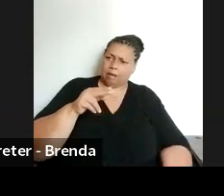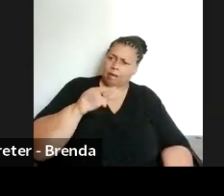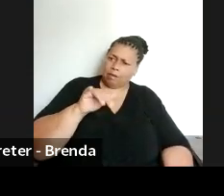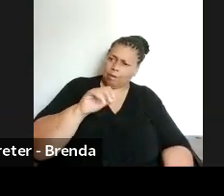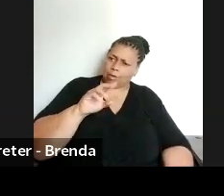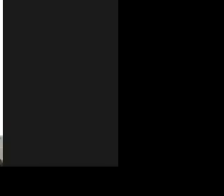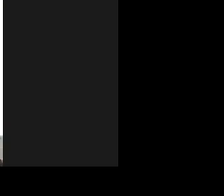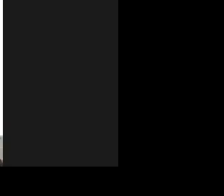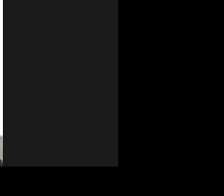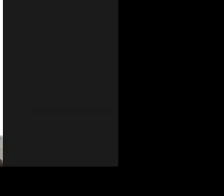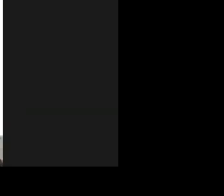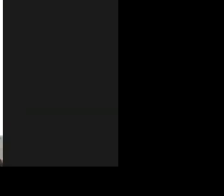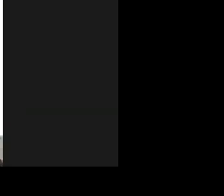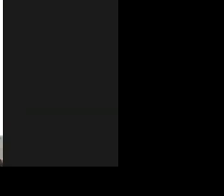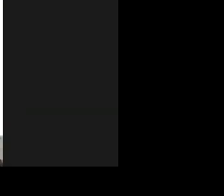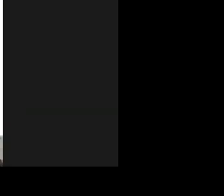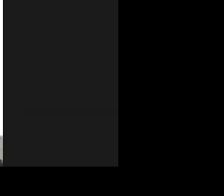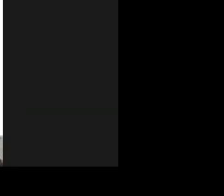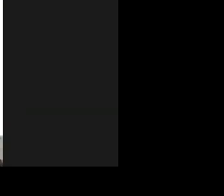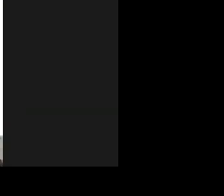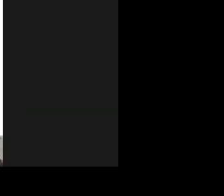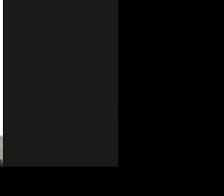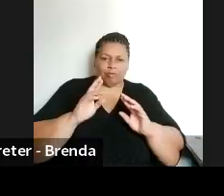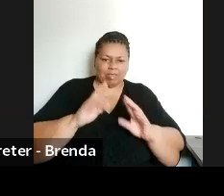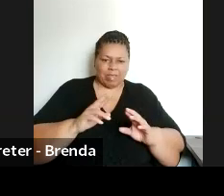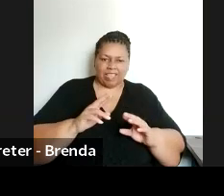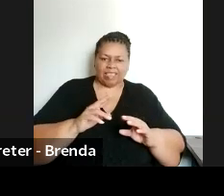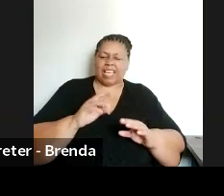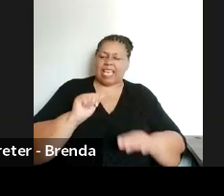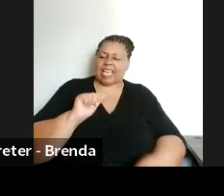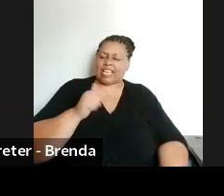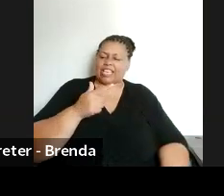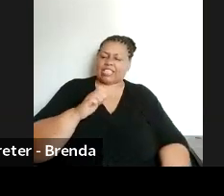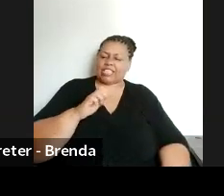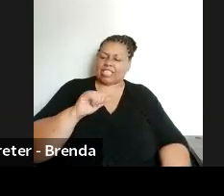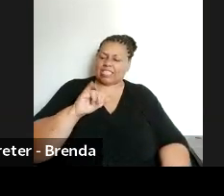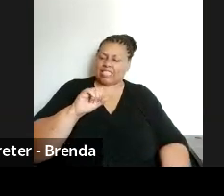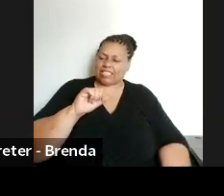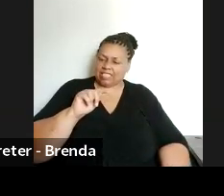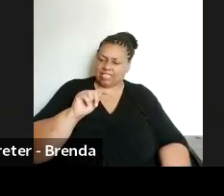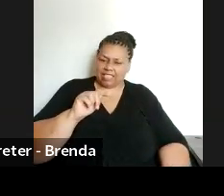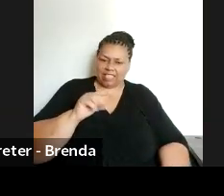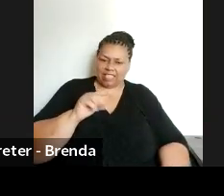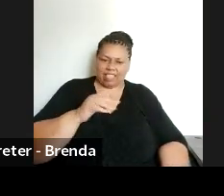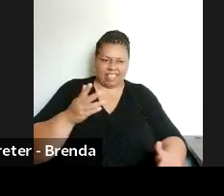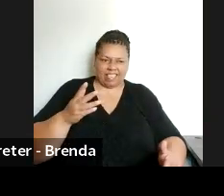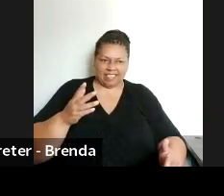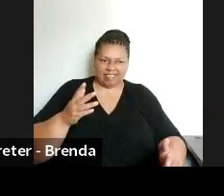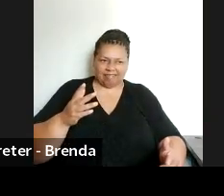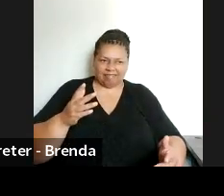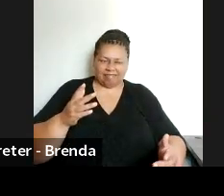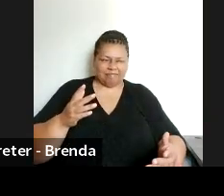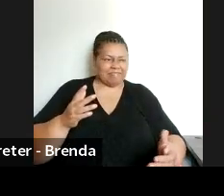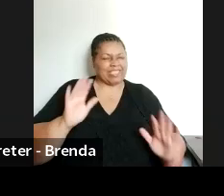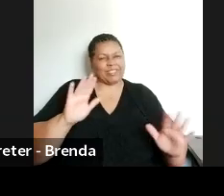typically meant lack of respect and ageist things. But it's so great to see that that